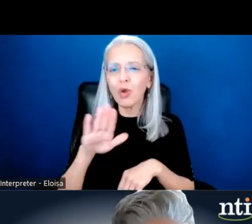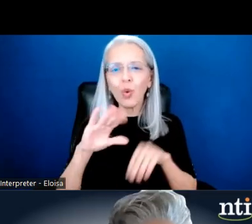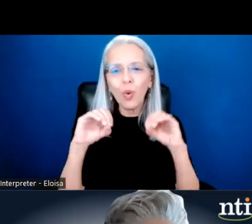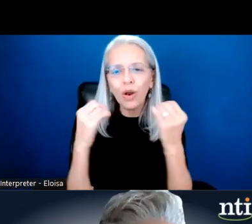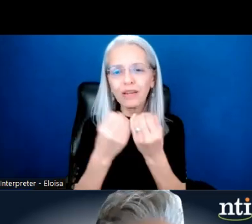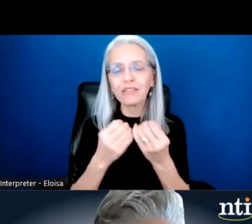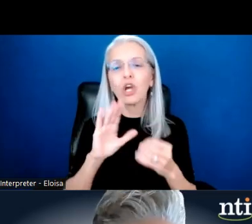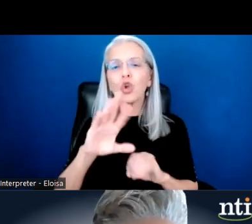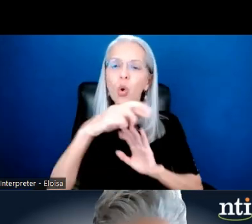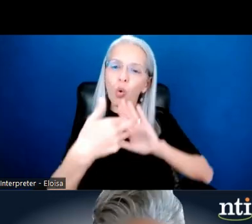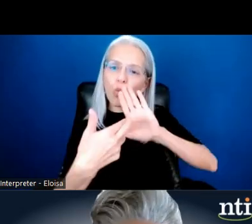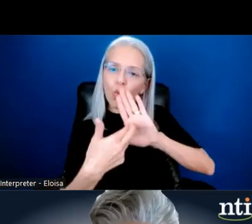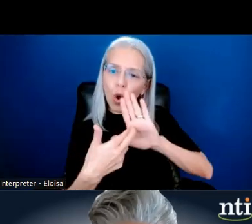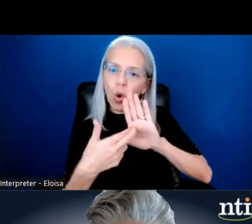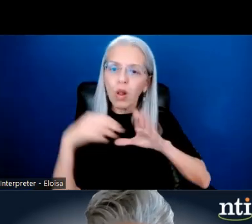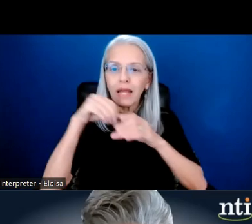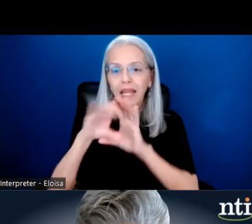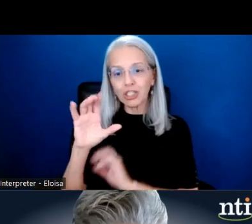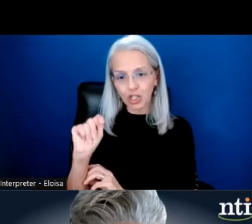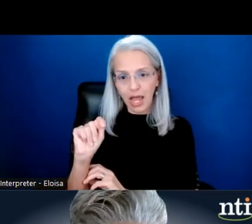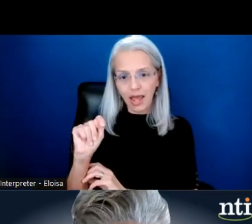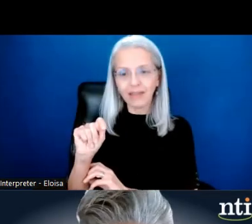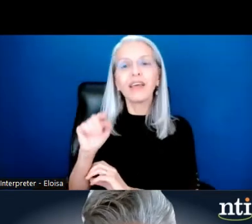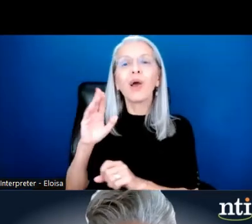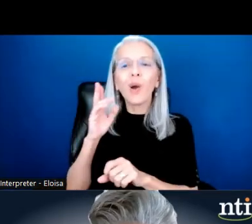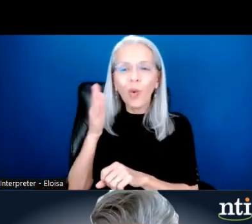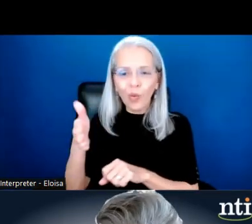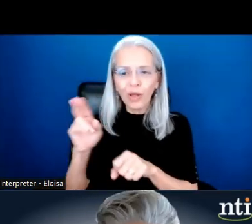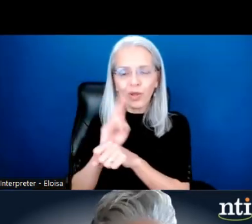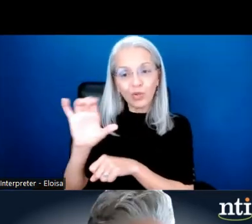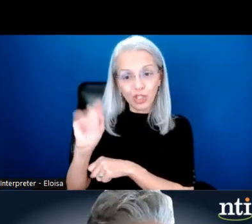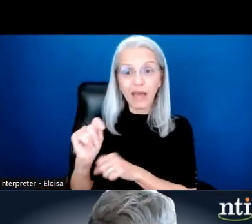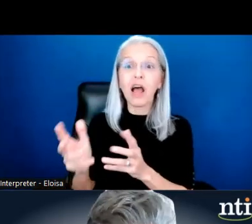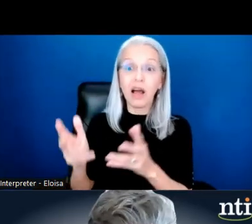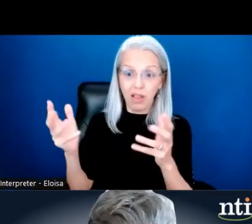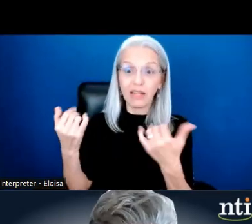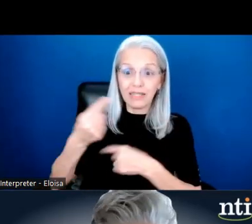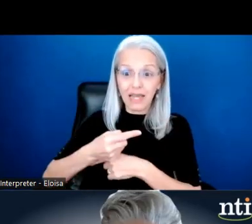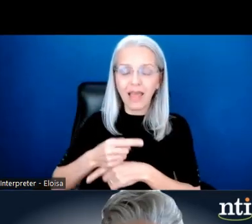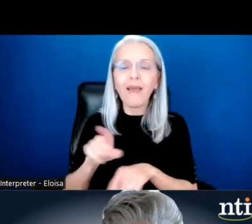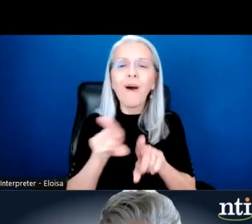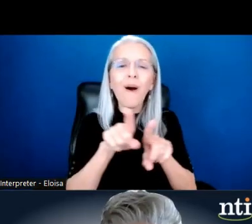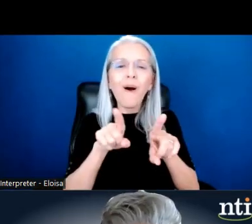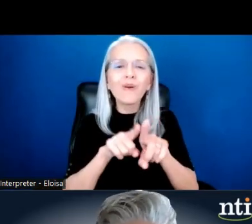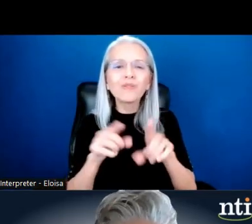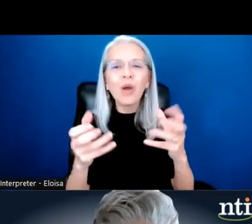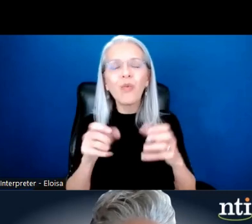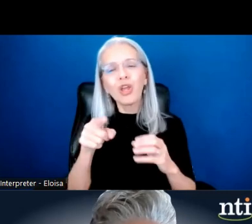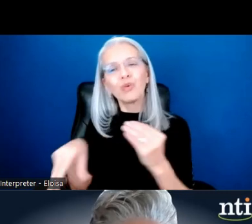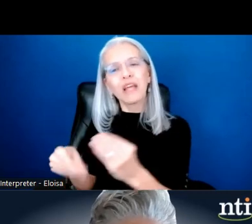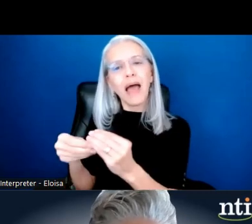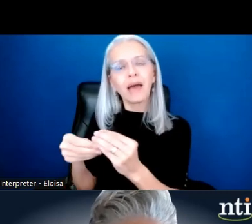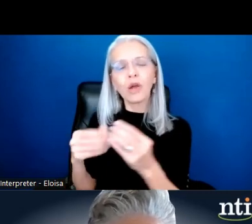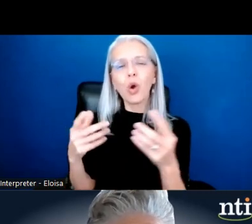and role in the chat box. We're going to be using the chat box quite a bit, but I also want you to put in